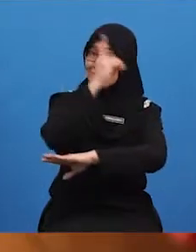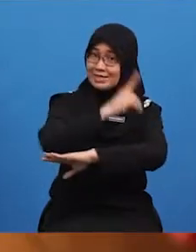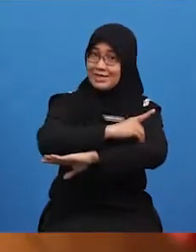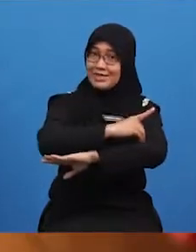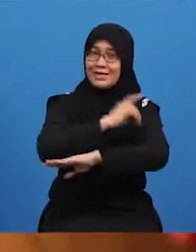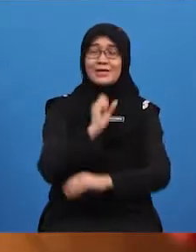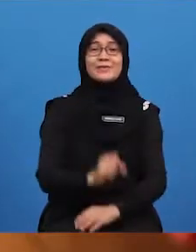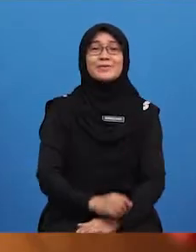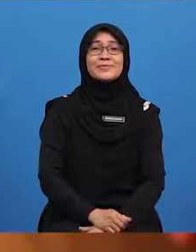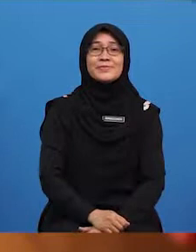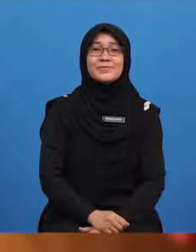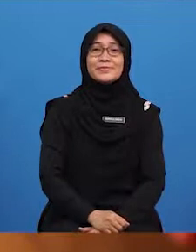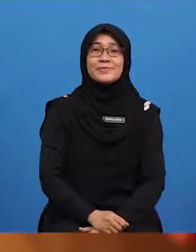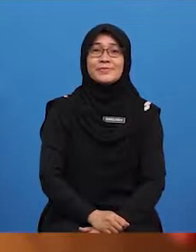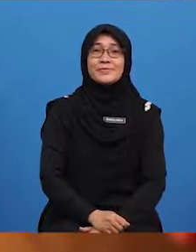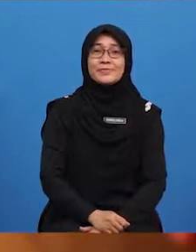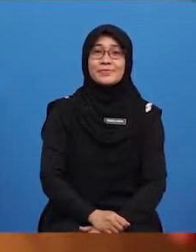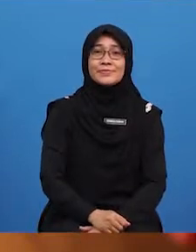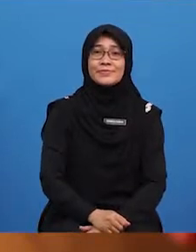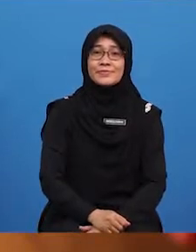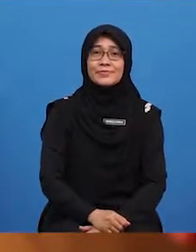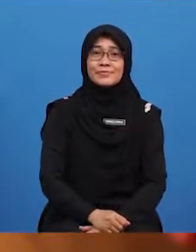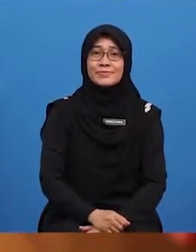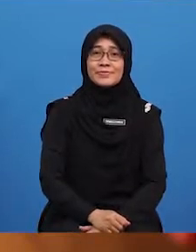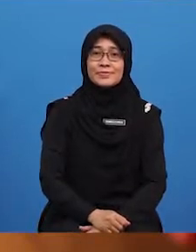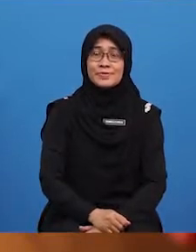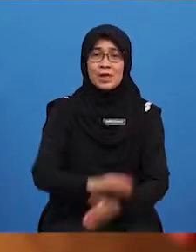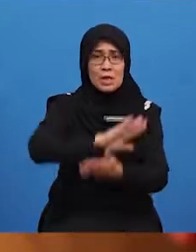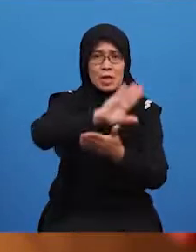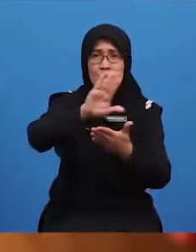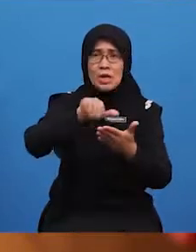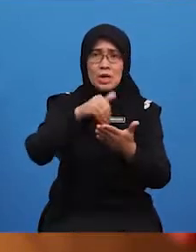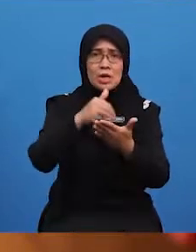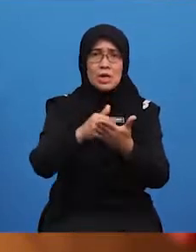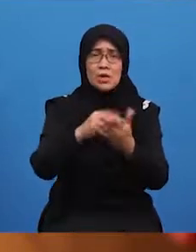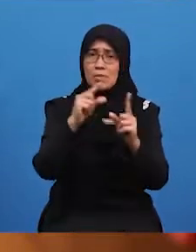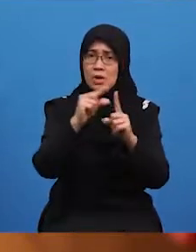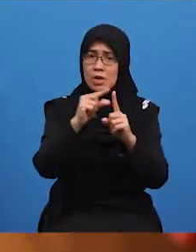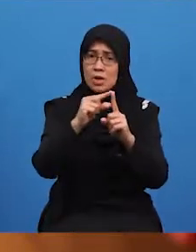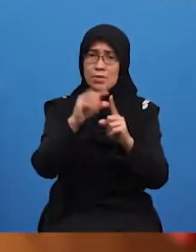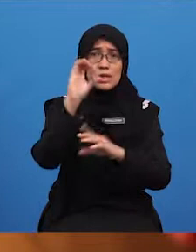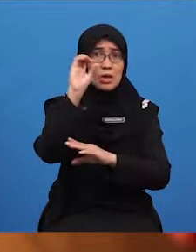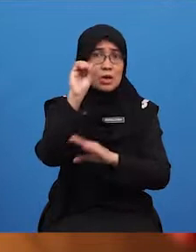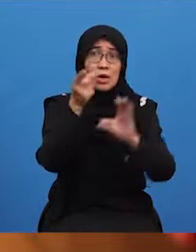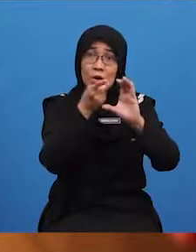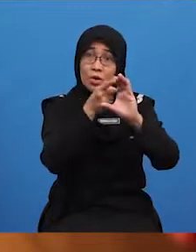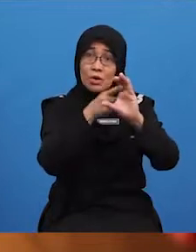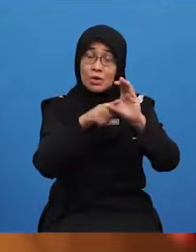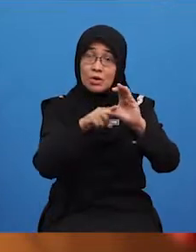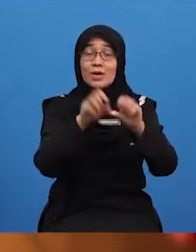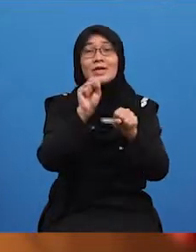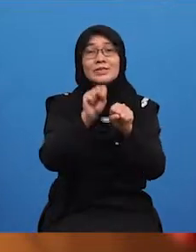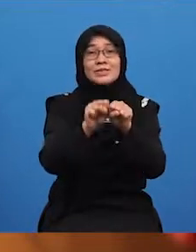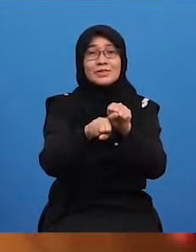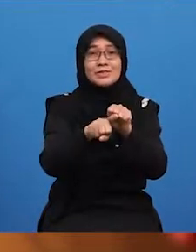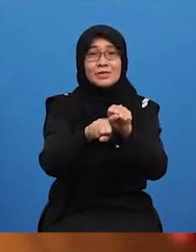So, as we can see here, all of these highlighted words, we say o'clock.